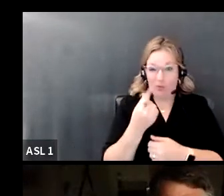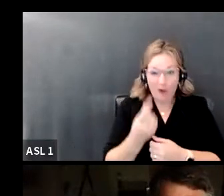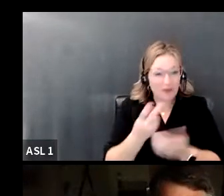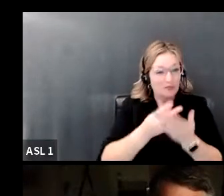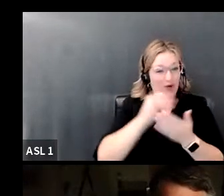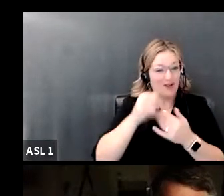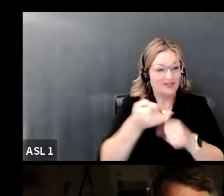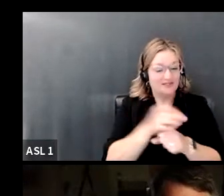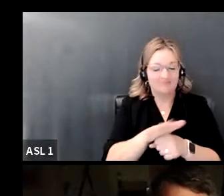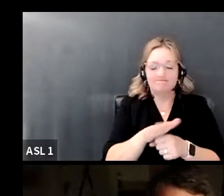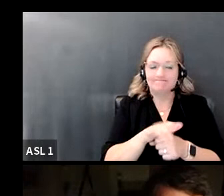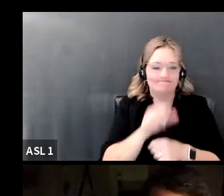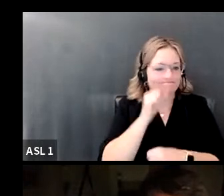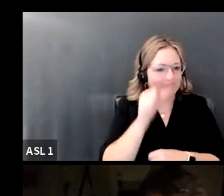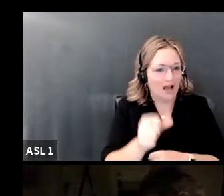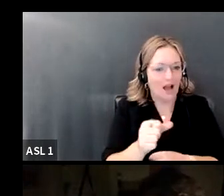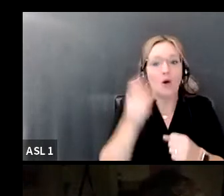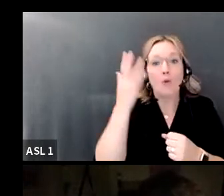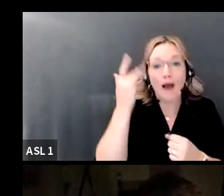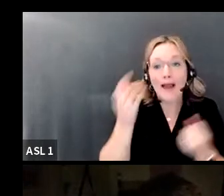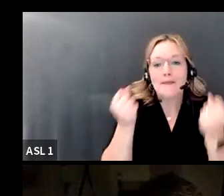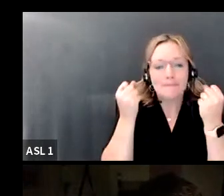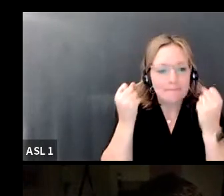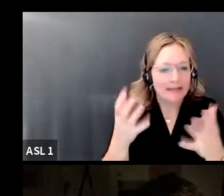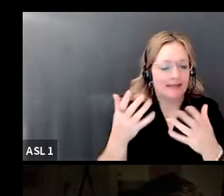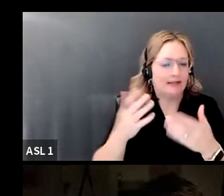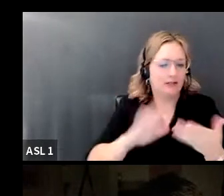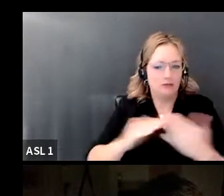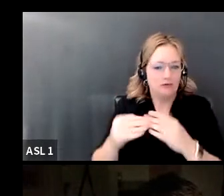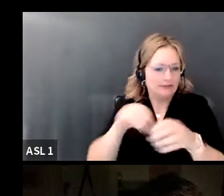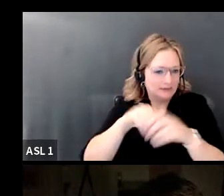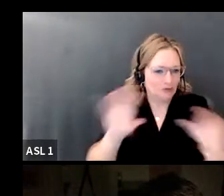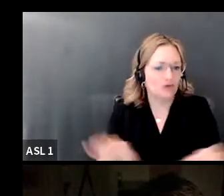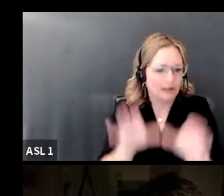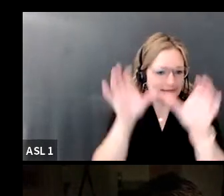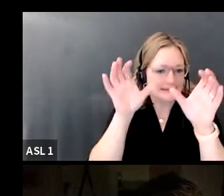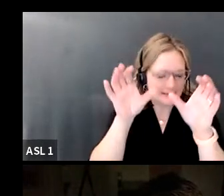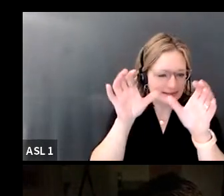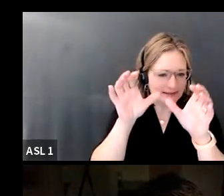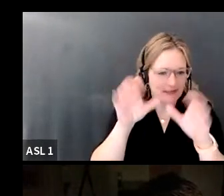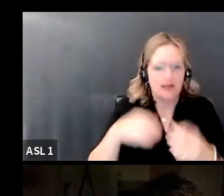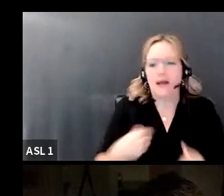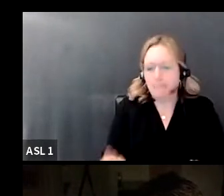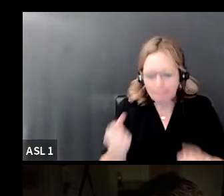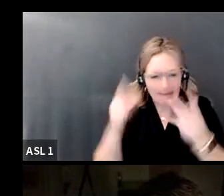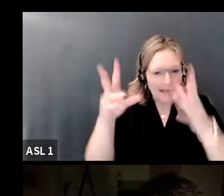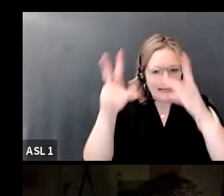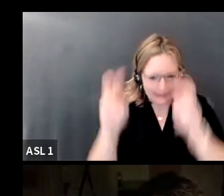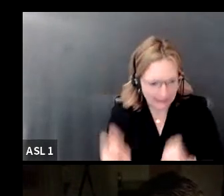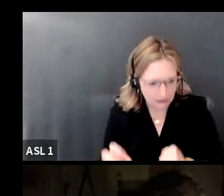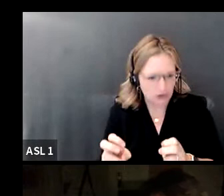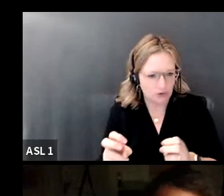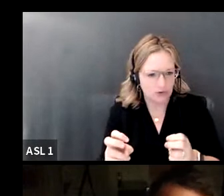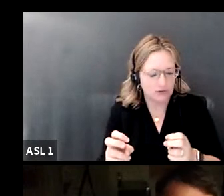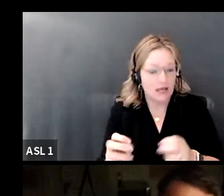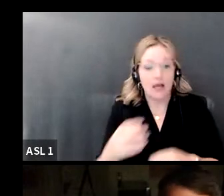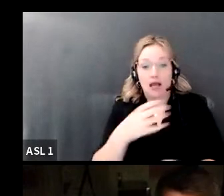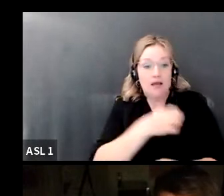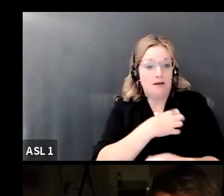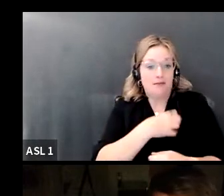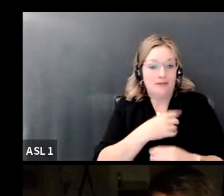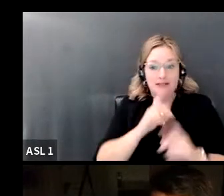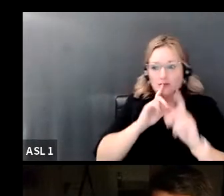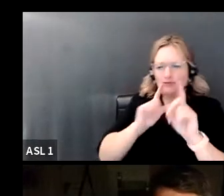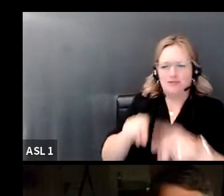communities and crisis can often be better served by social services and given that many of these issues that police respond to are not violent or